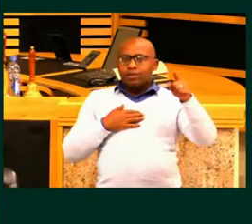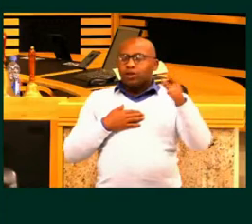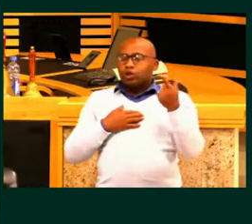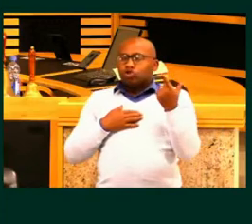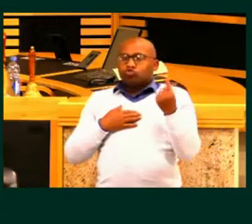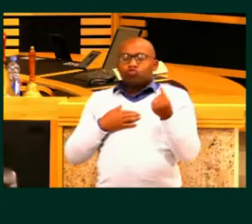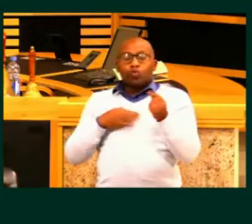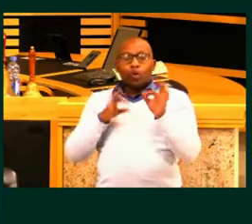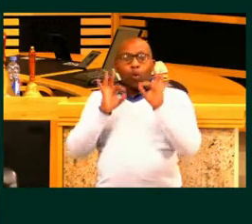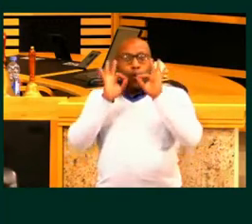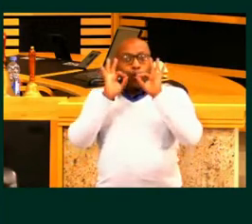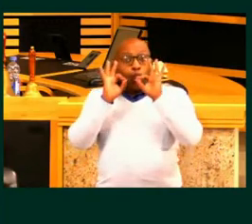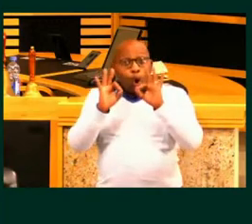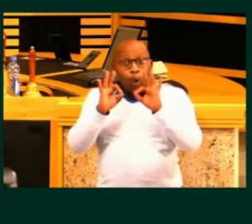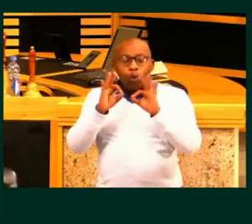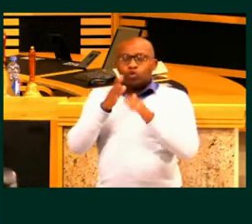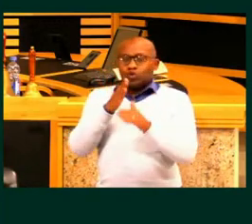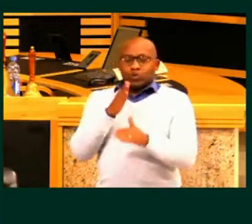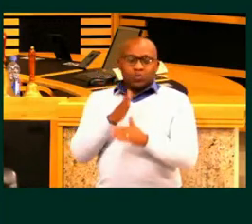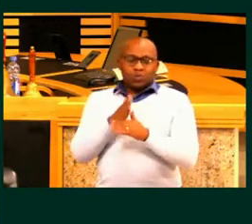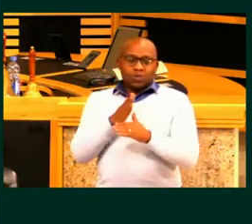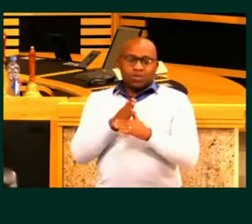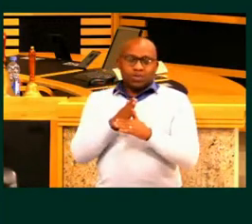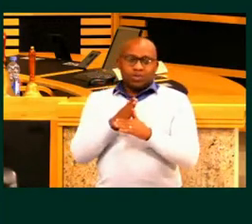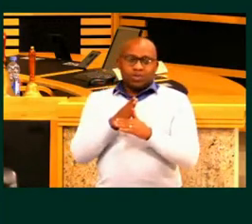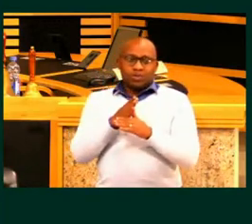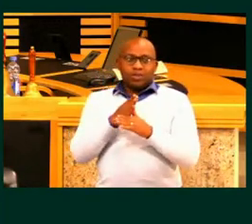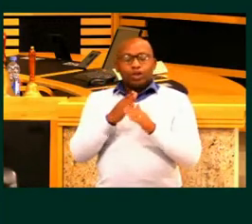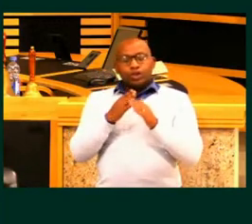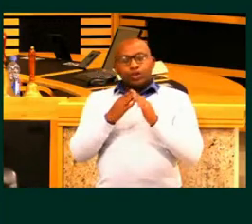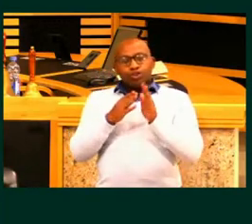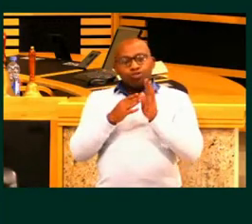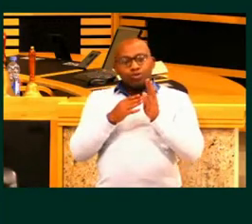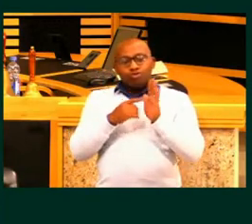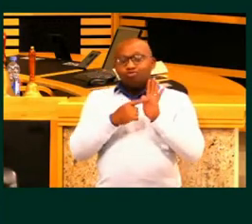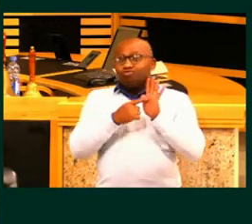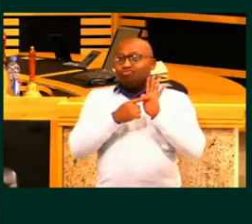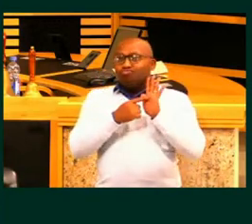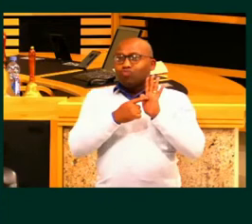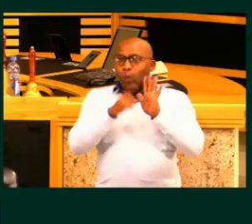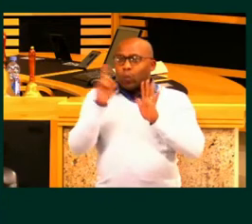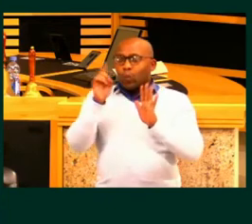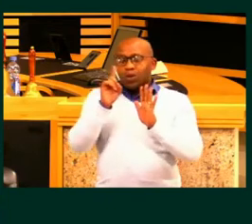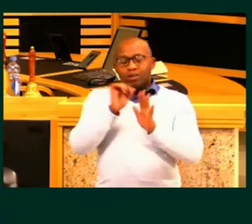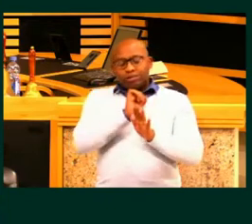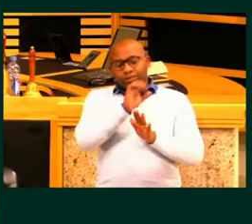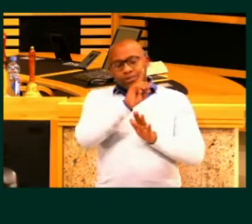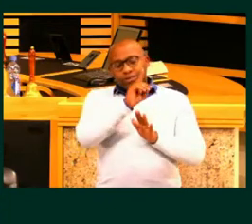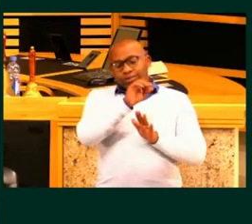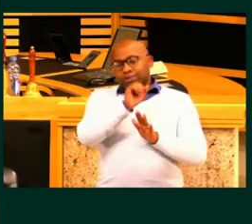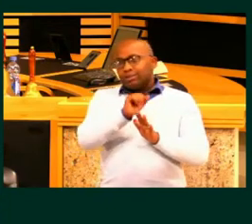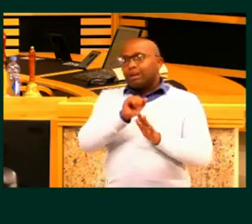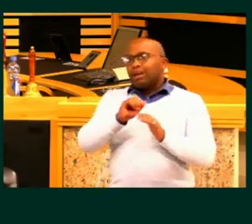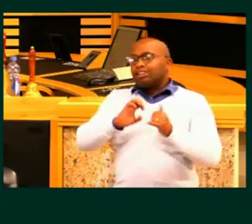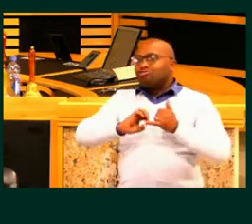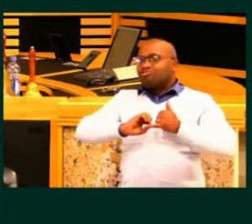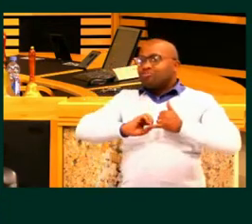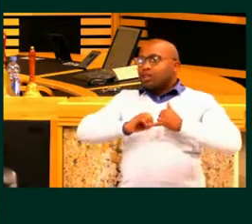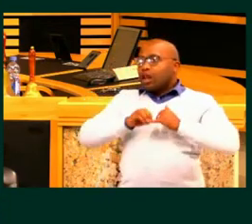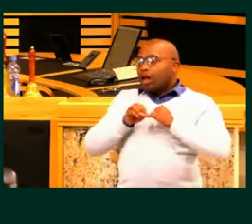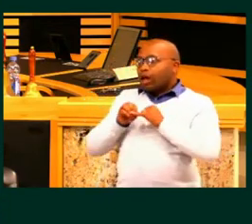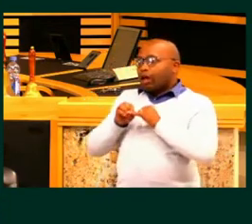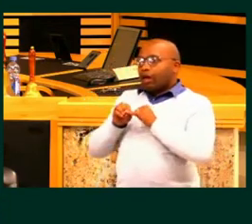job in exposing the opportunism and the half truths that are being